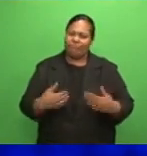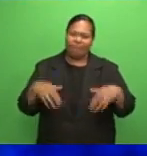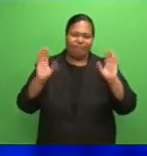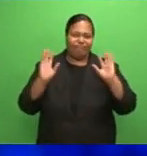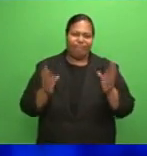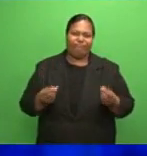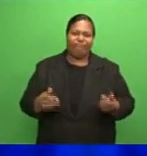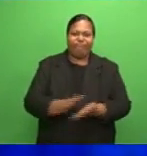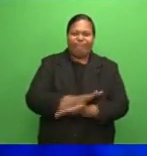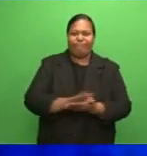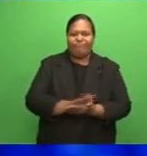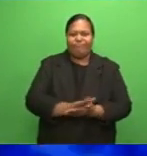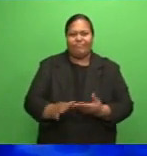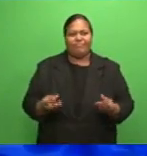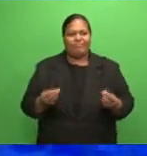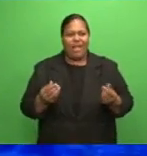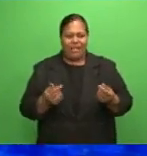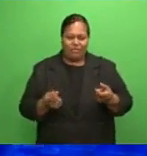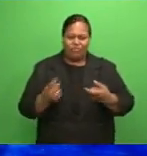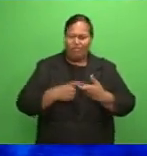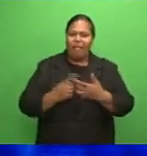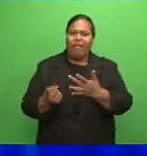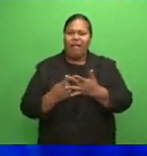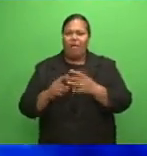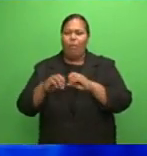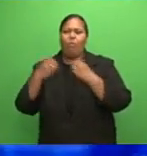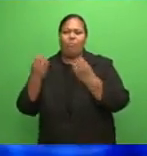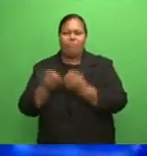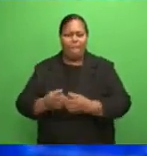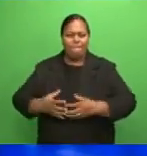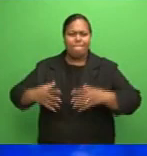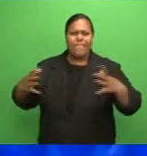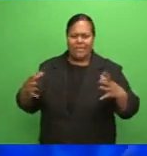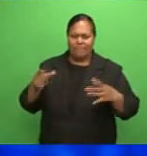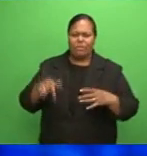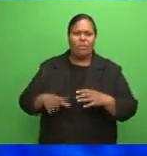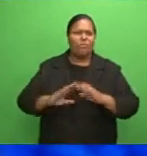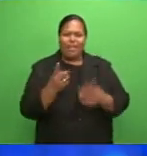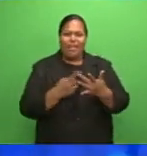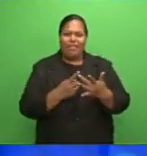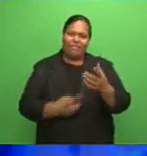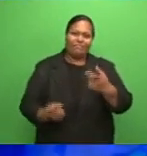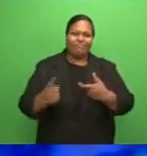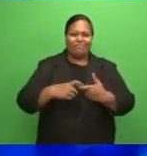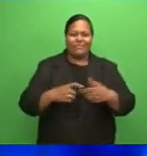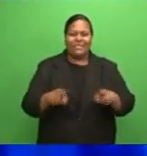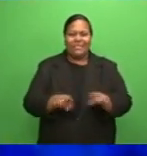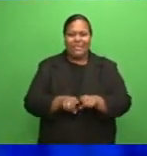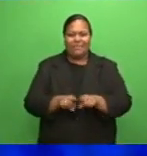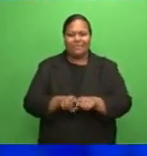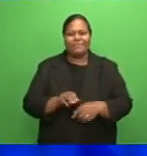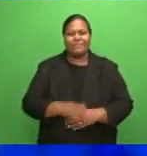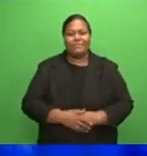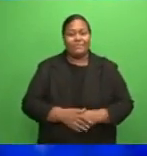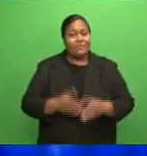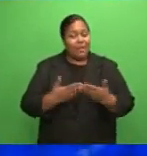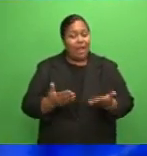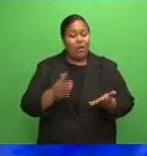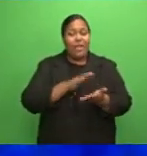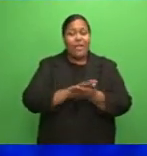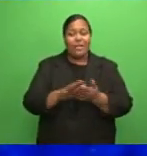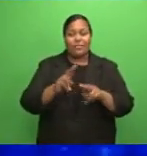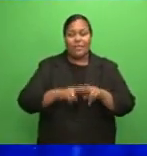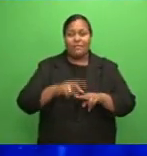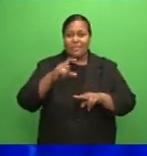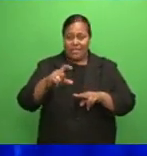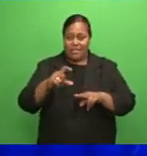retailers including Neiman Marcus that have crumbled under the impact of the coronavirus crisis. Gary from HFC Bank joins us with the latest from